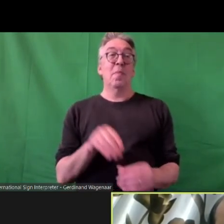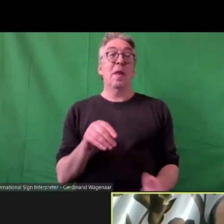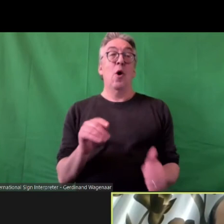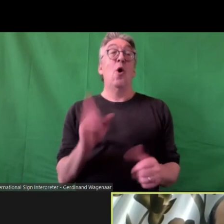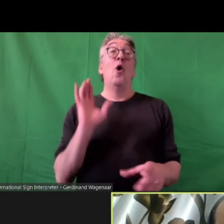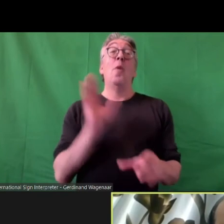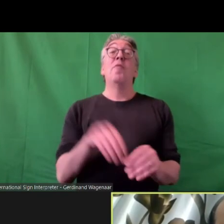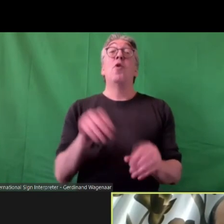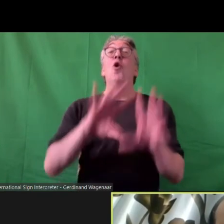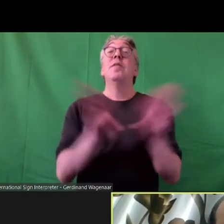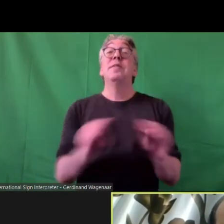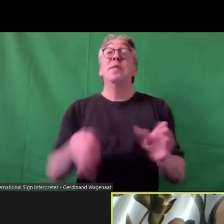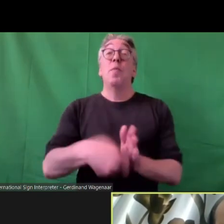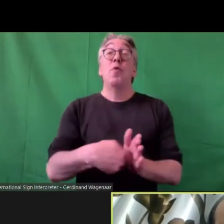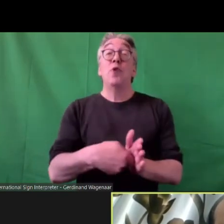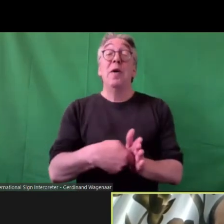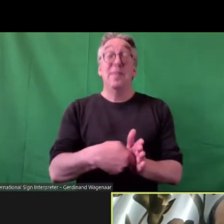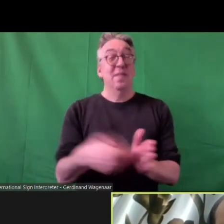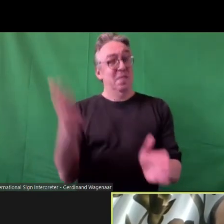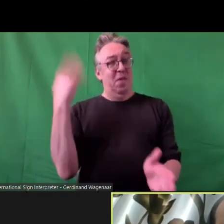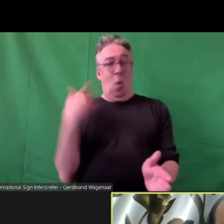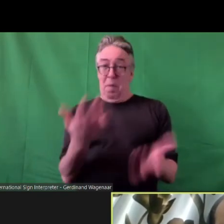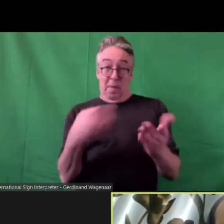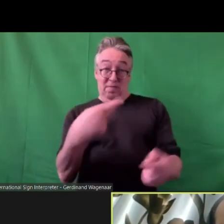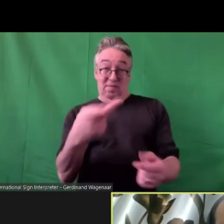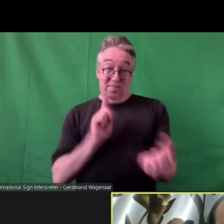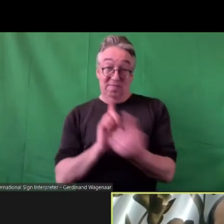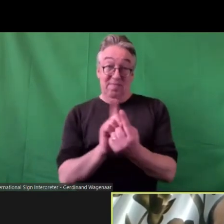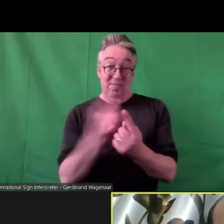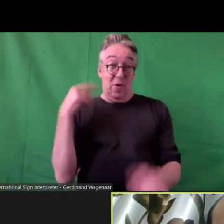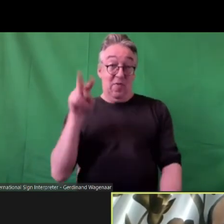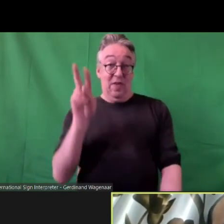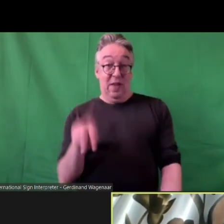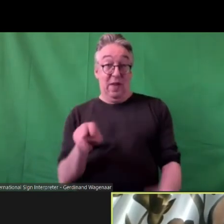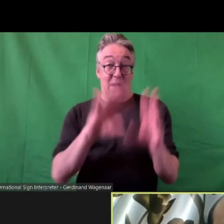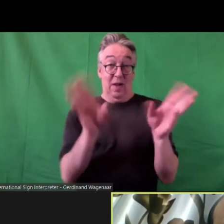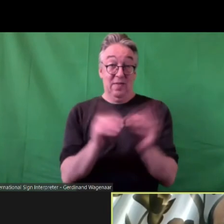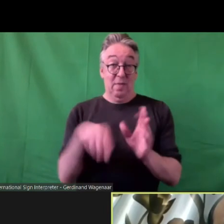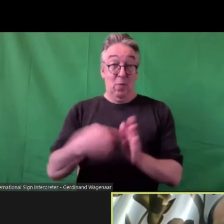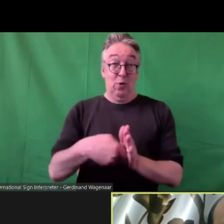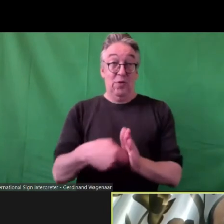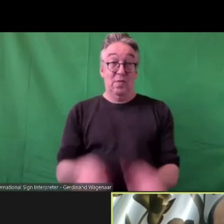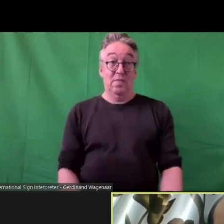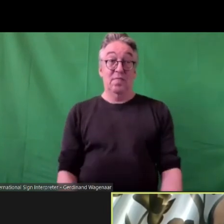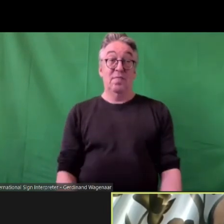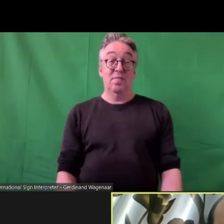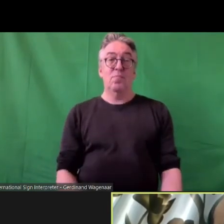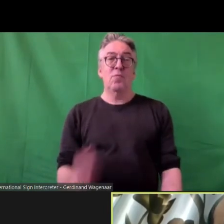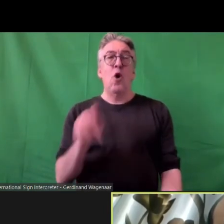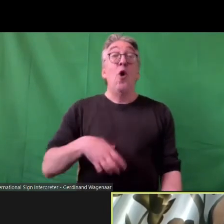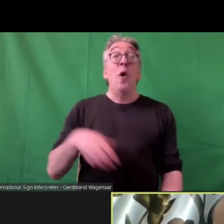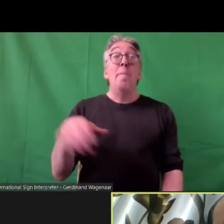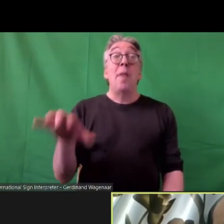you. You know, Bangladesh, we call Bangladesh is a digital Bangladesh. So digital Bangladesh means now we